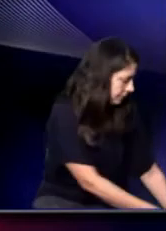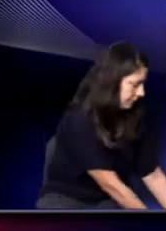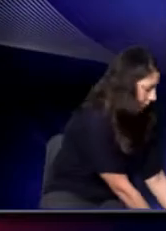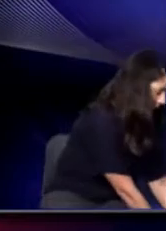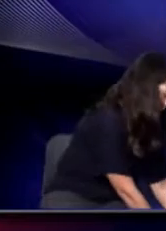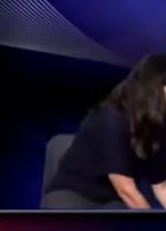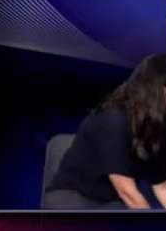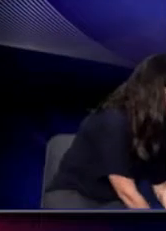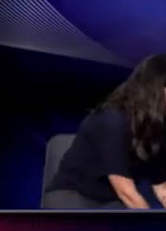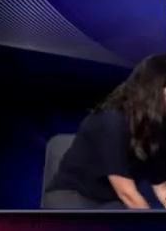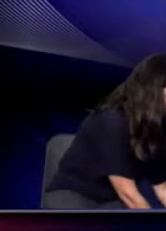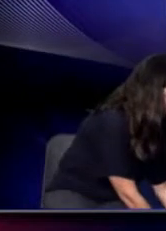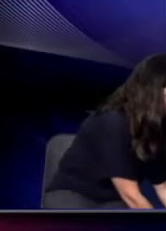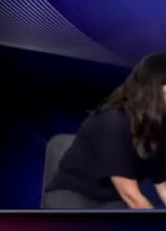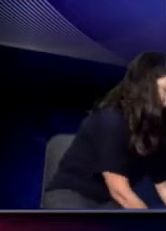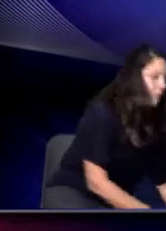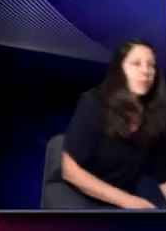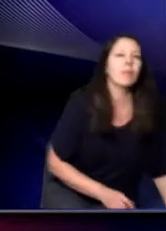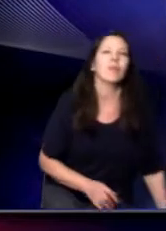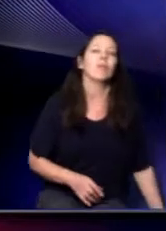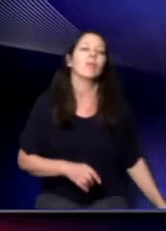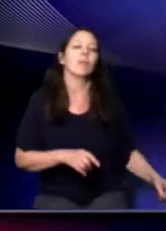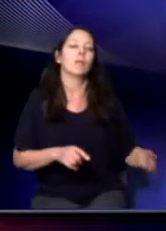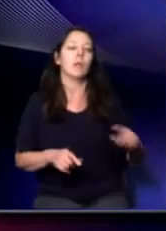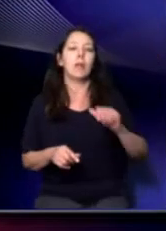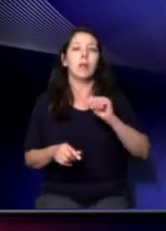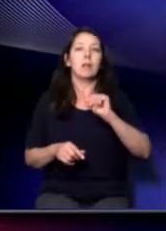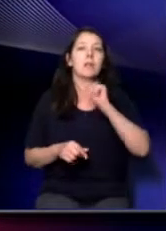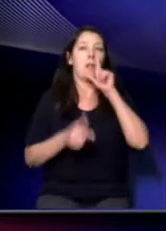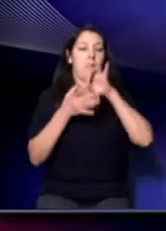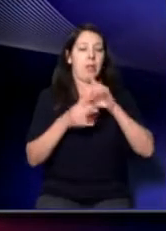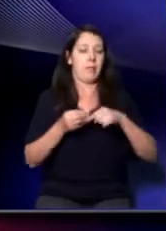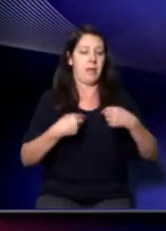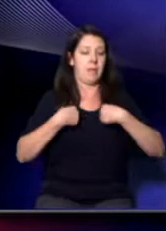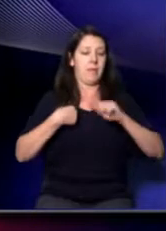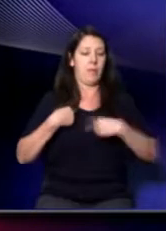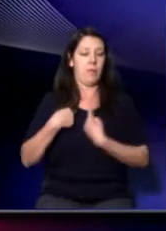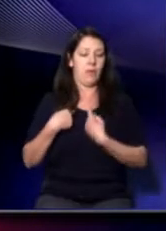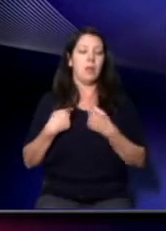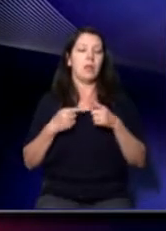For me, that would be helpful, but it's not about me, it's about the whole board.